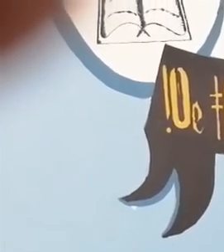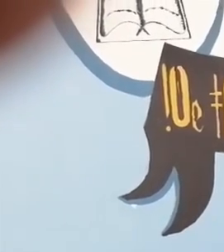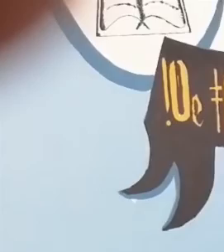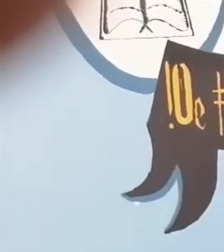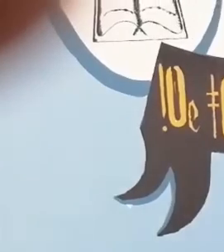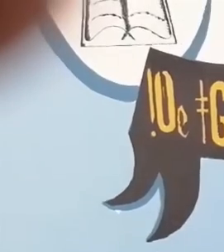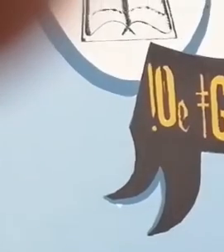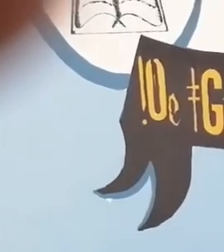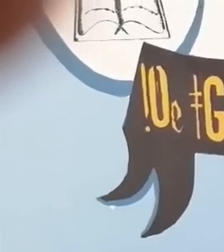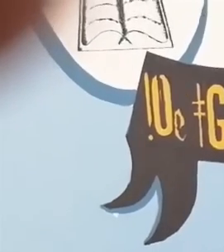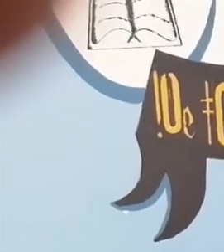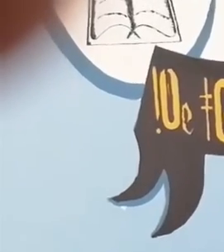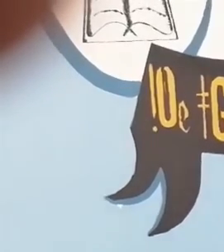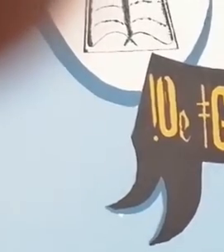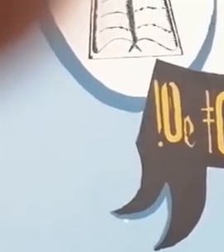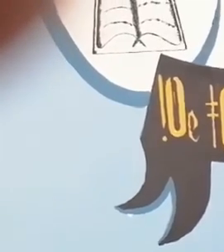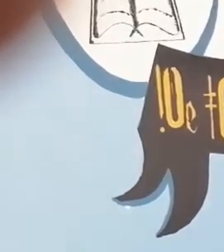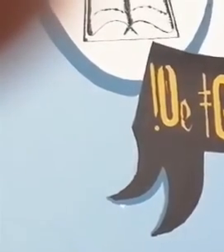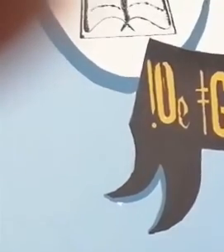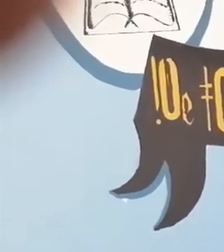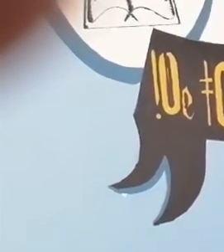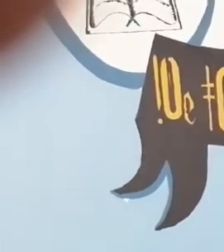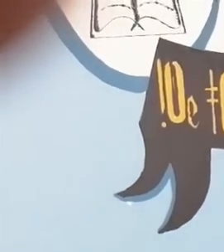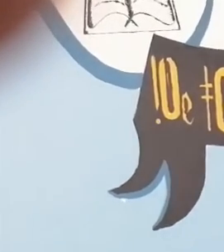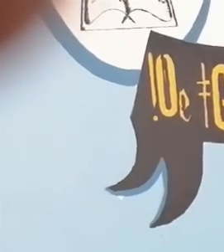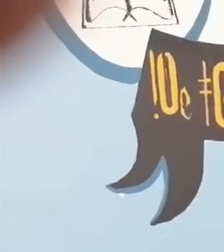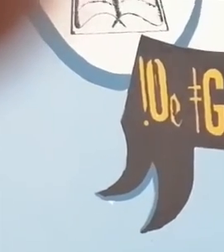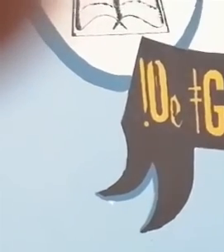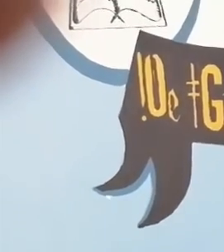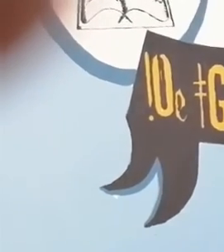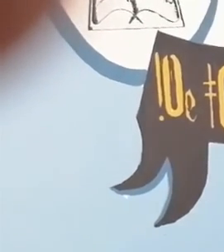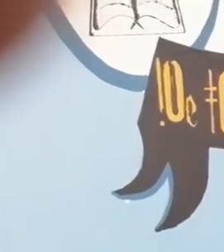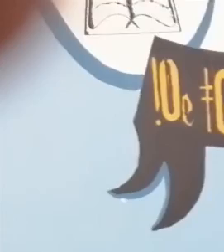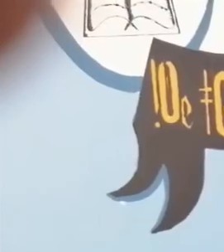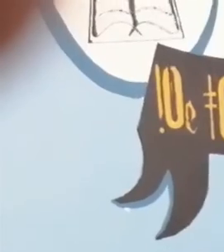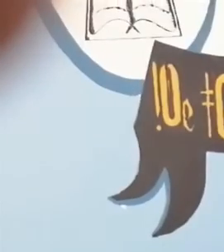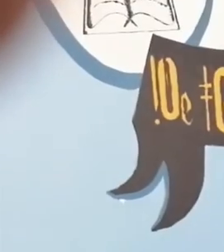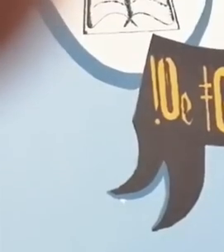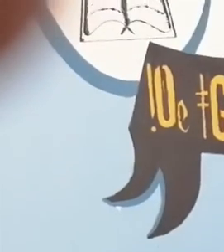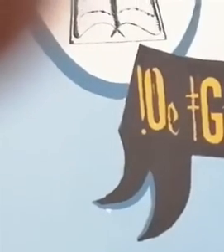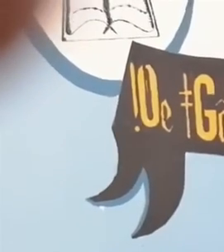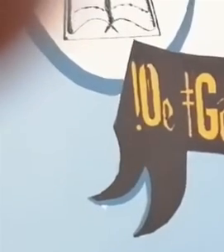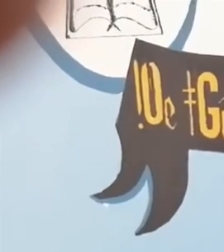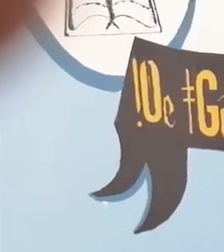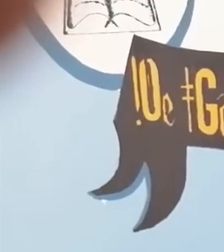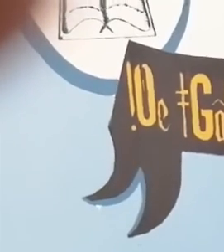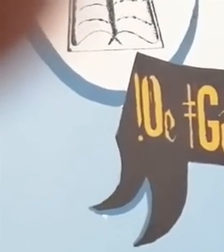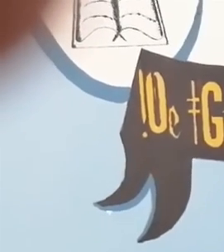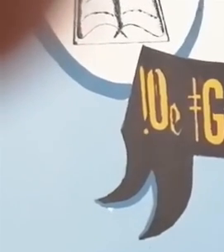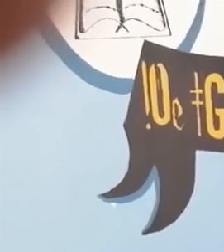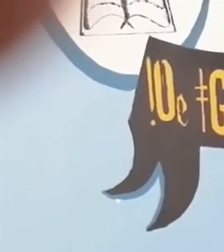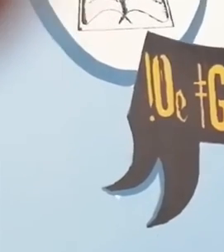reading. Whatever you find, keep on reading. Whatever you get, make it to good use. That's all I will